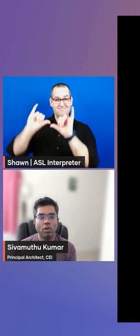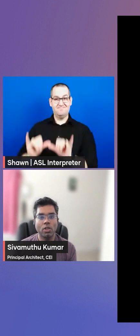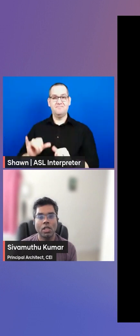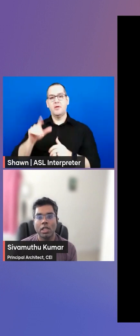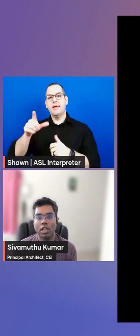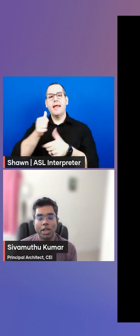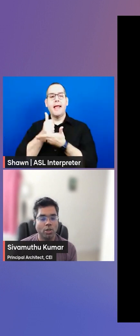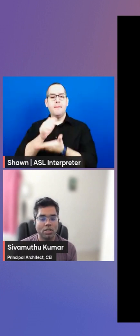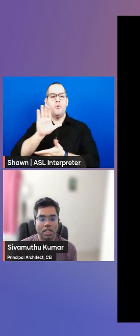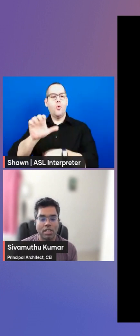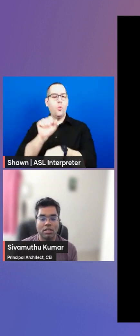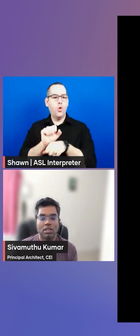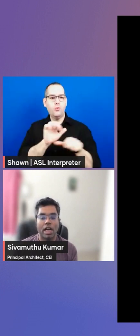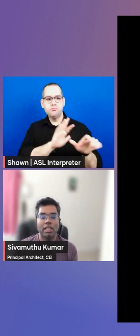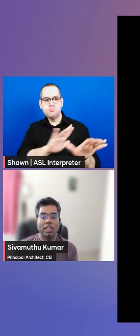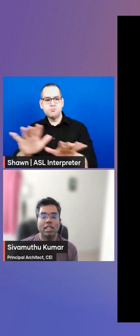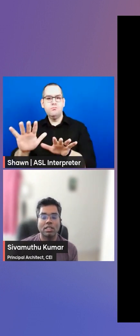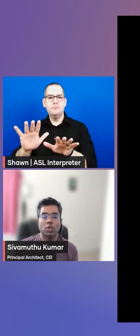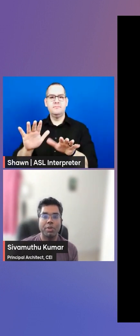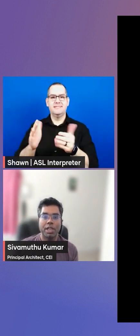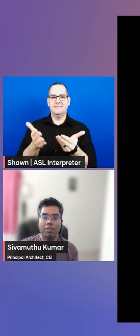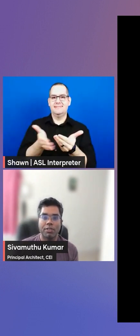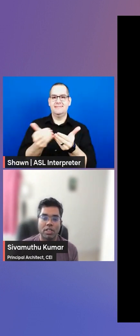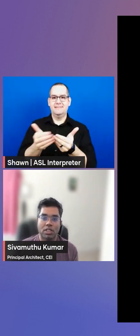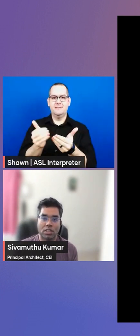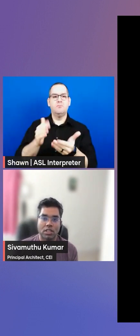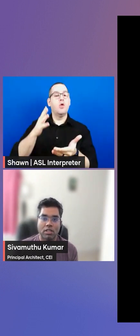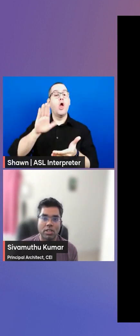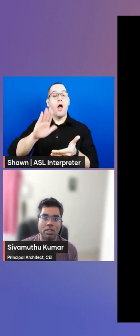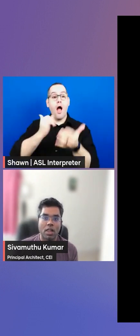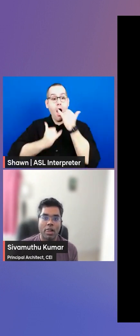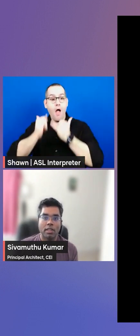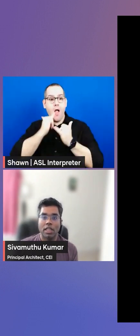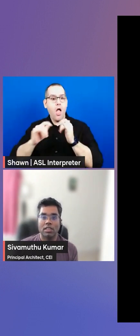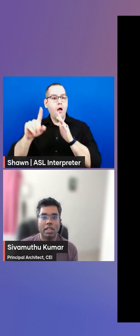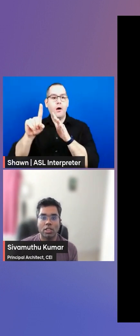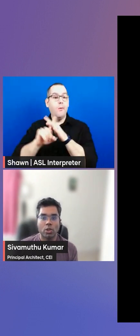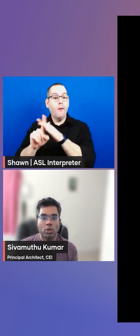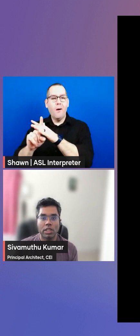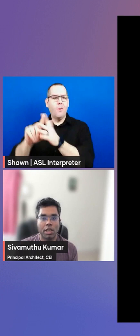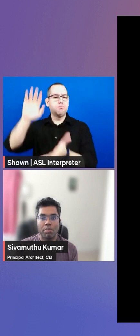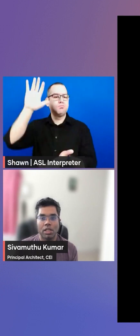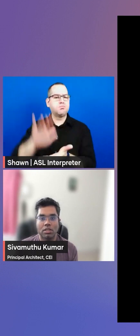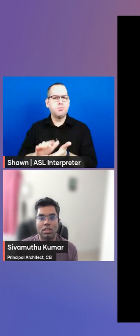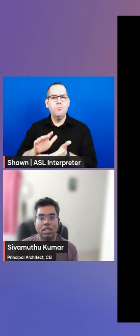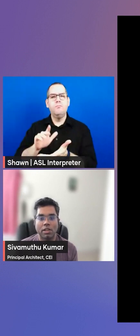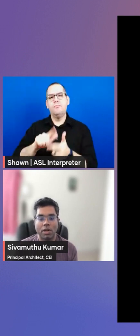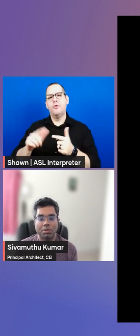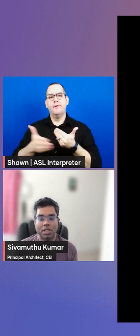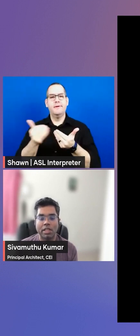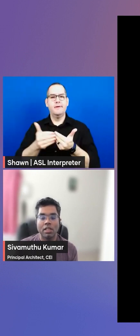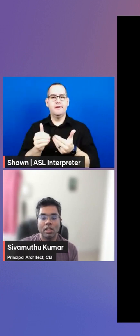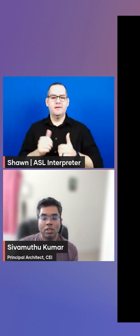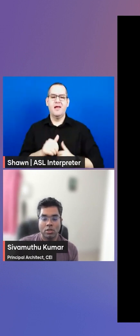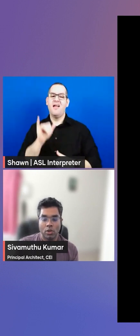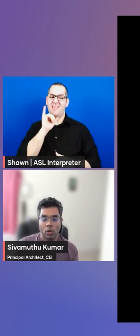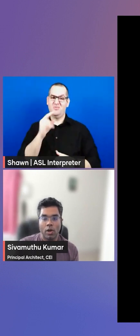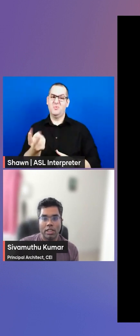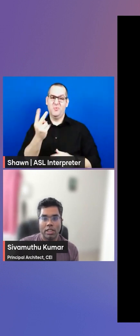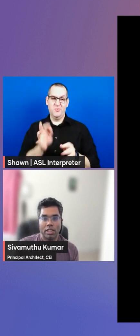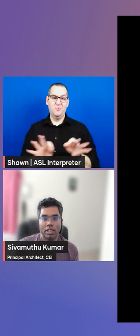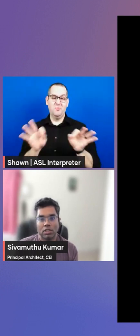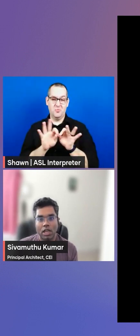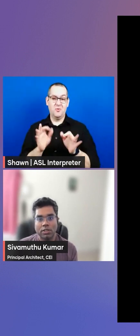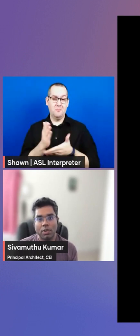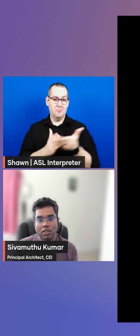their workflow, reduce errors, and increase the speed of infrastructure delivery. That's like a two key pillars in the DevOps, right? So